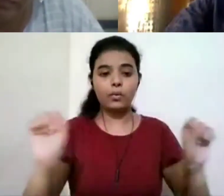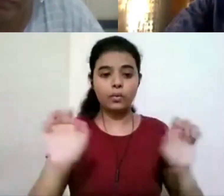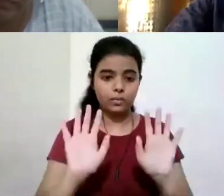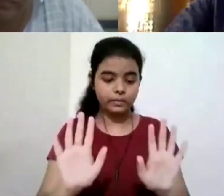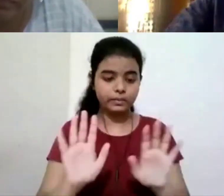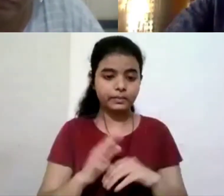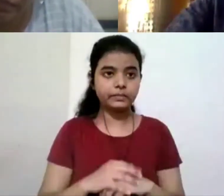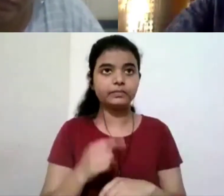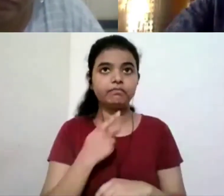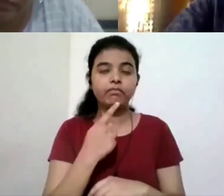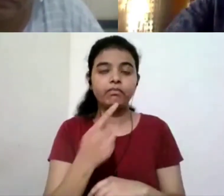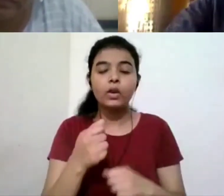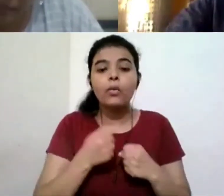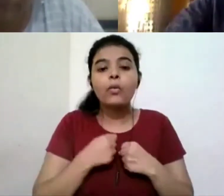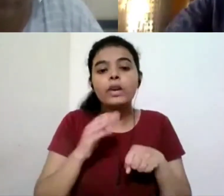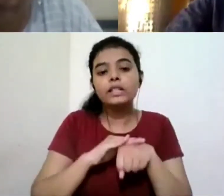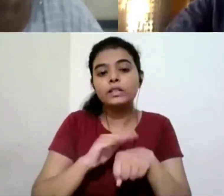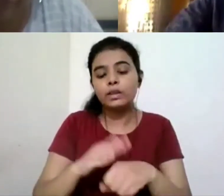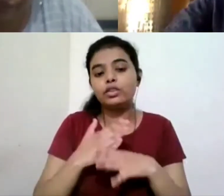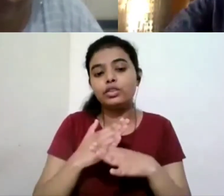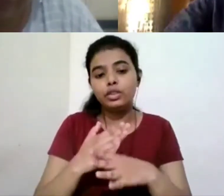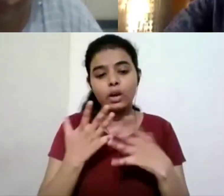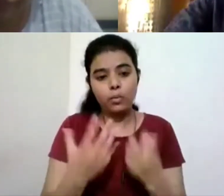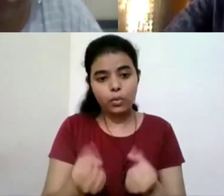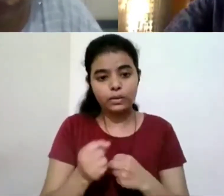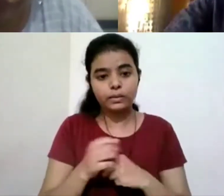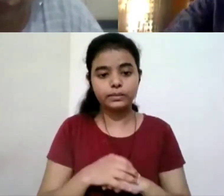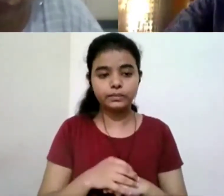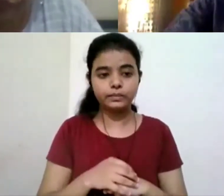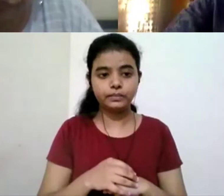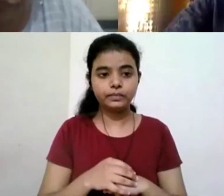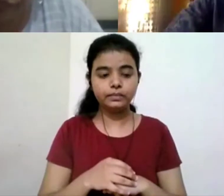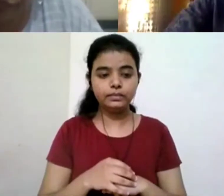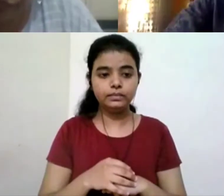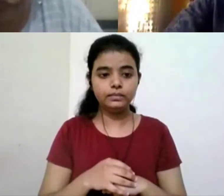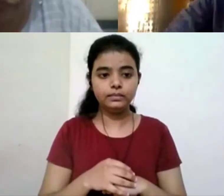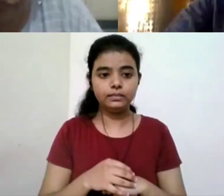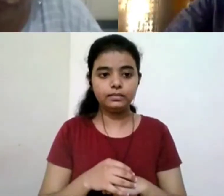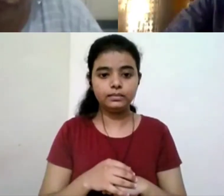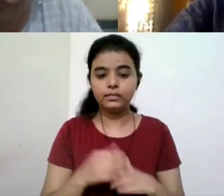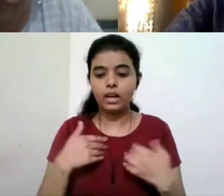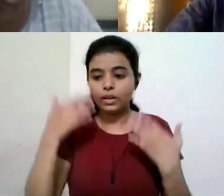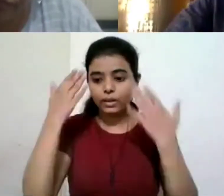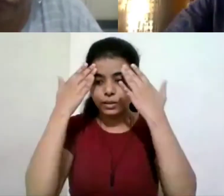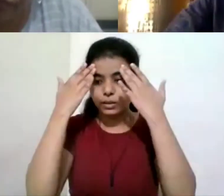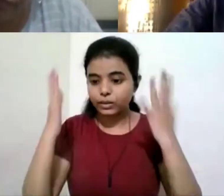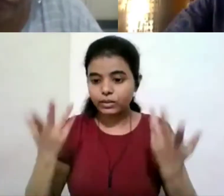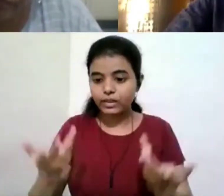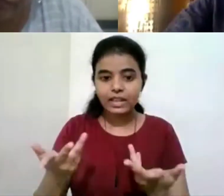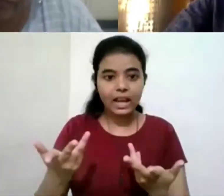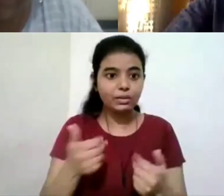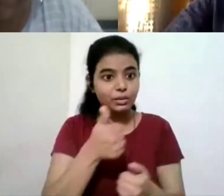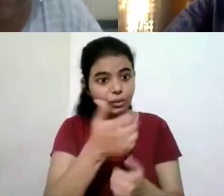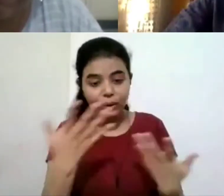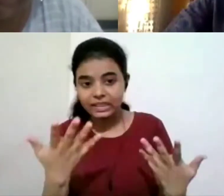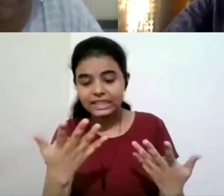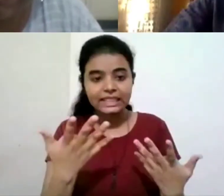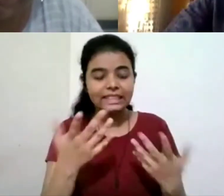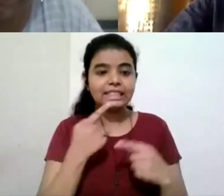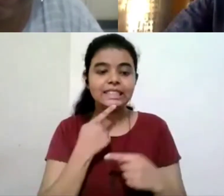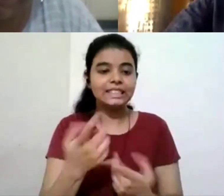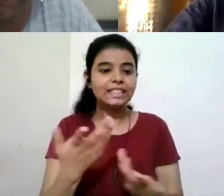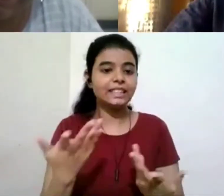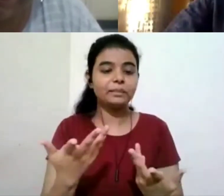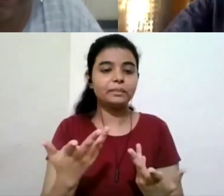just trying to share my experience, and I'm sort of, I don't even know whether this is appropriate to say this, because